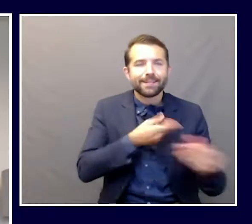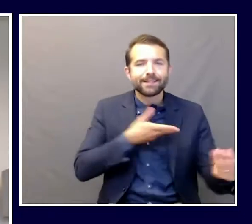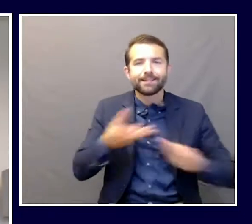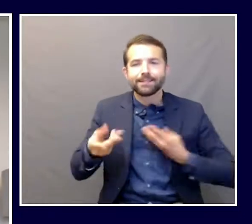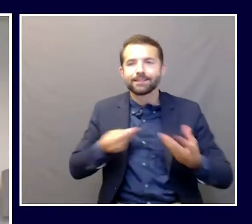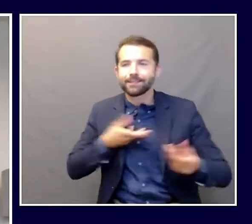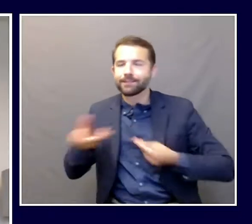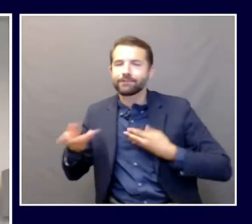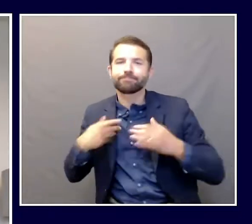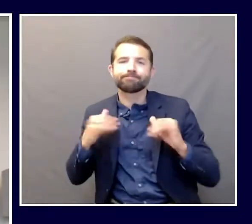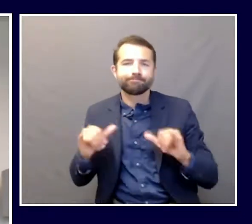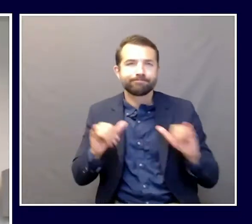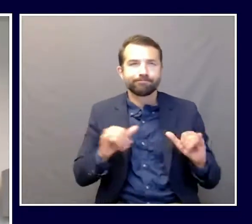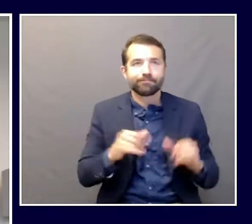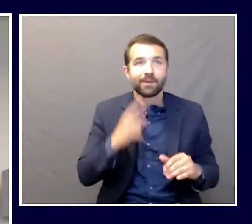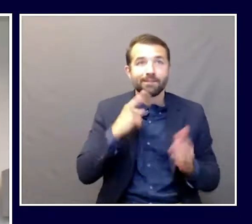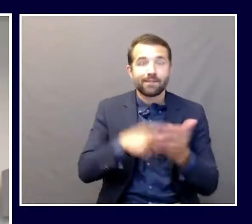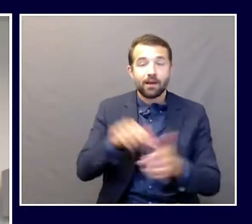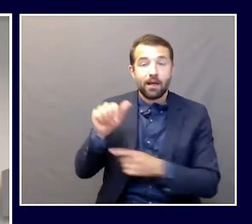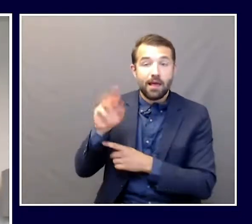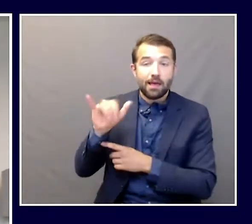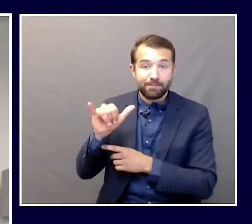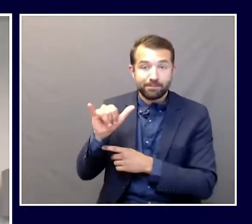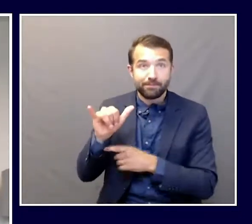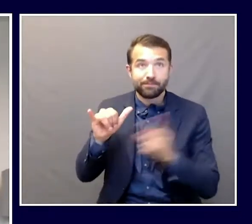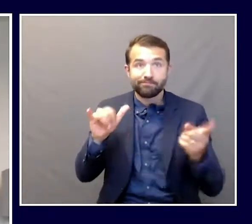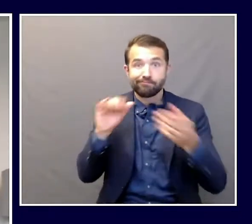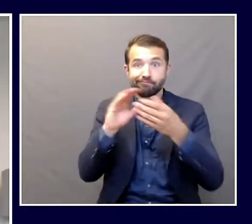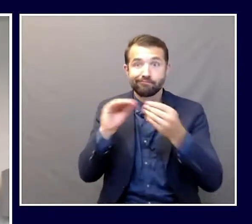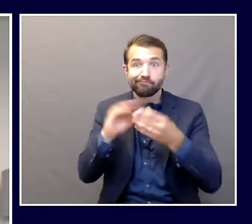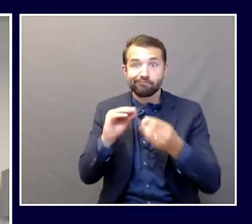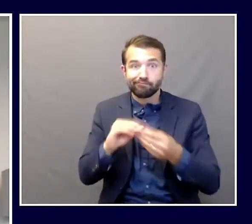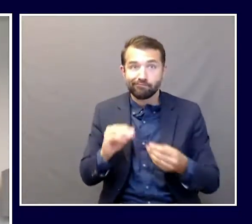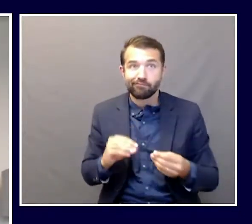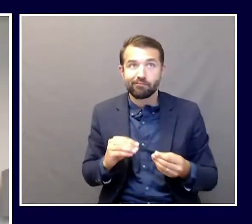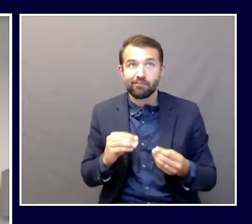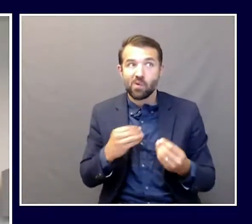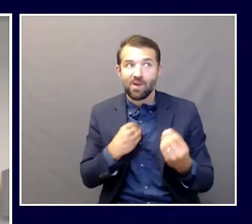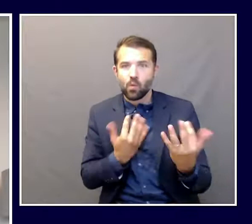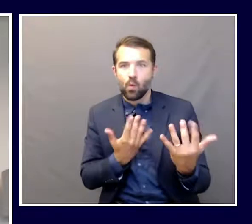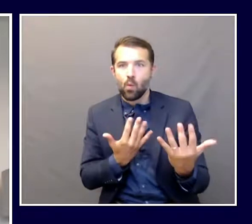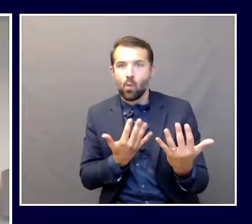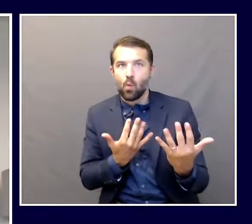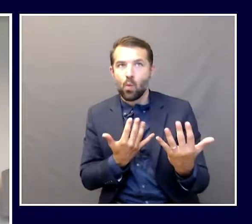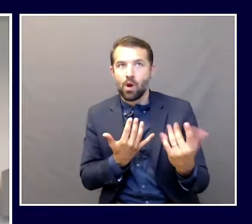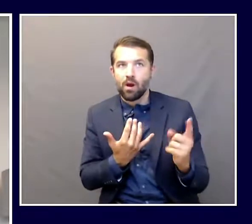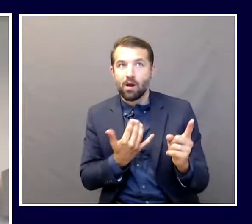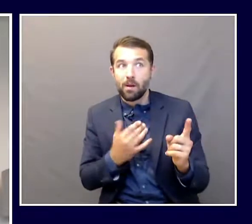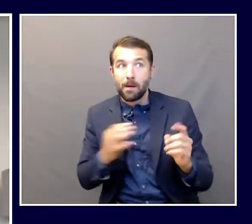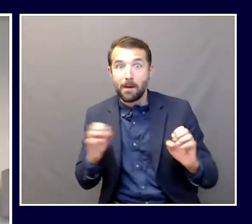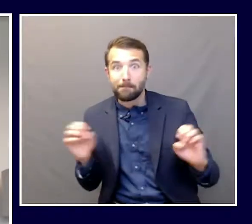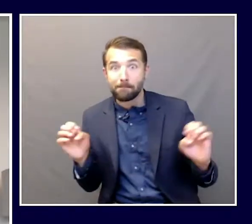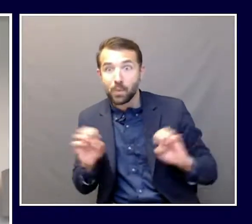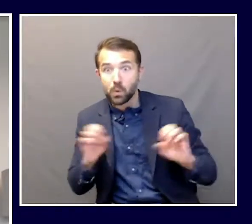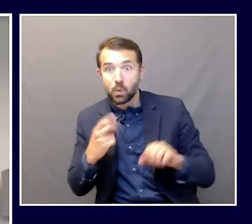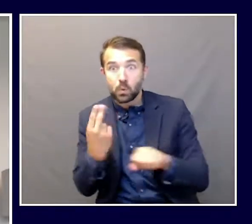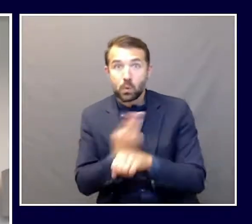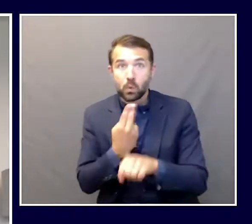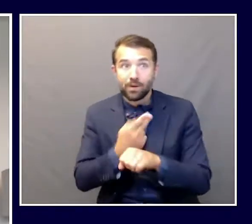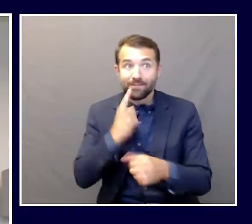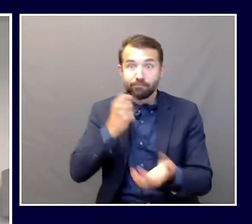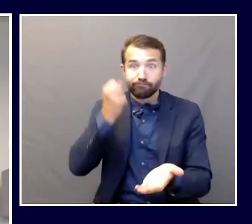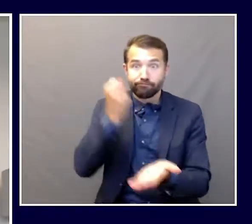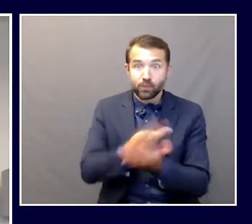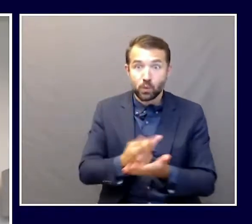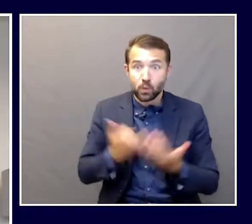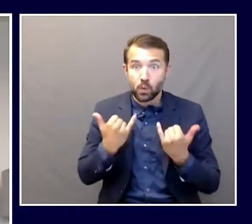referenced this as the full approval of the vaccine, whether that may alter the calculus. So the discussions are underway. I don't think any